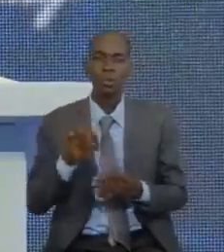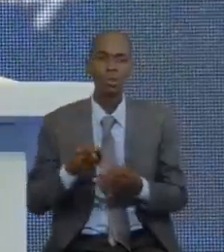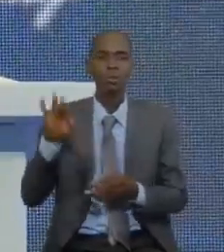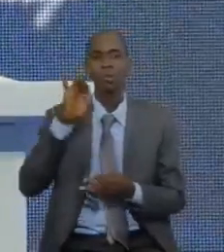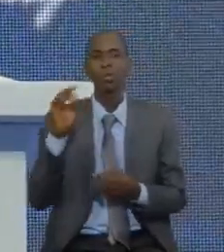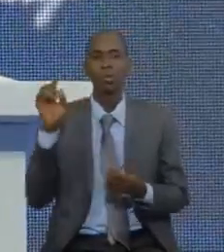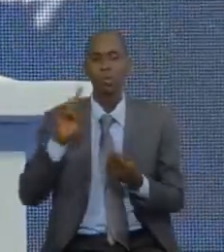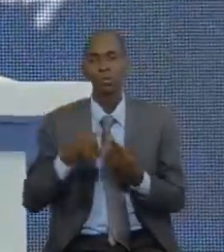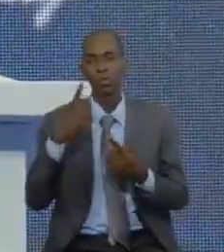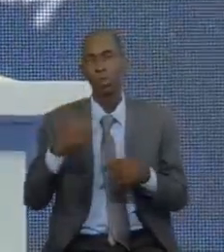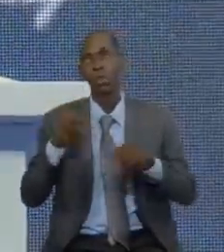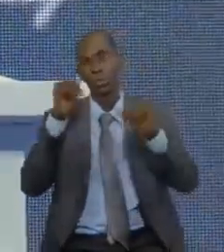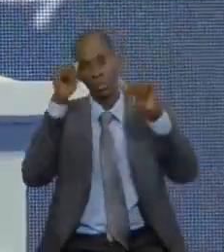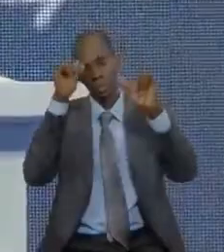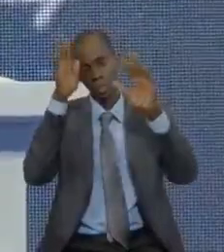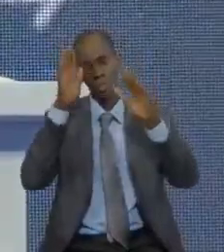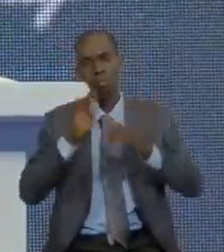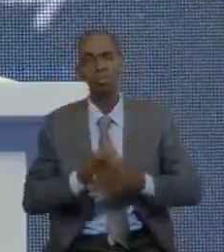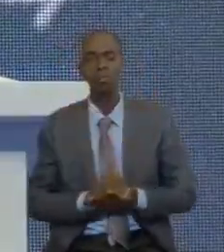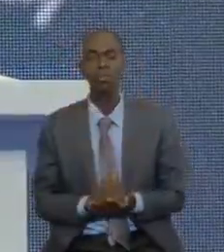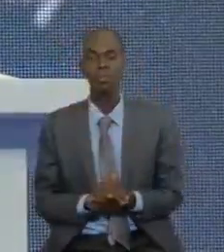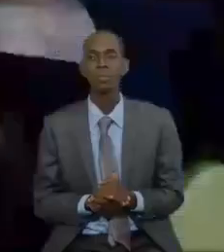the Father.